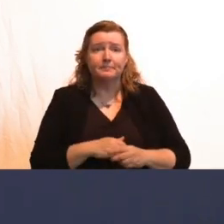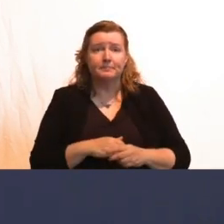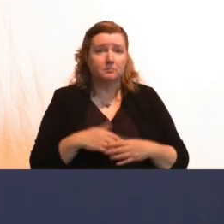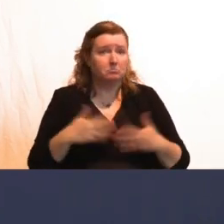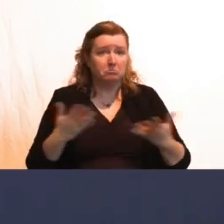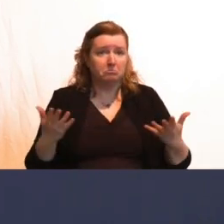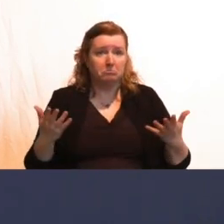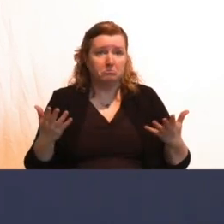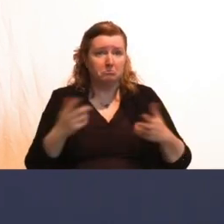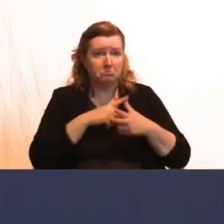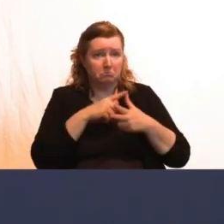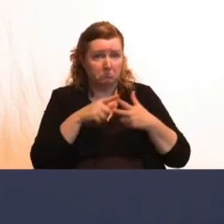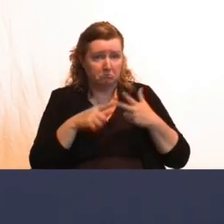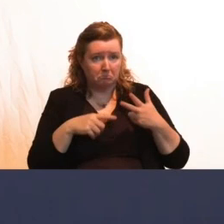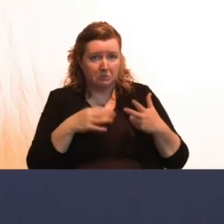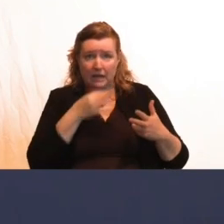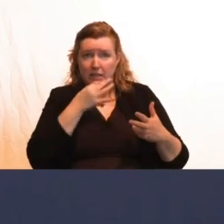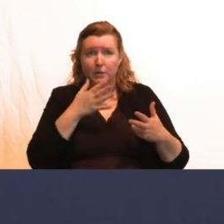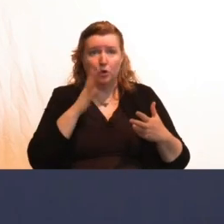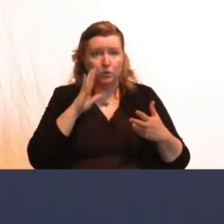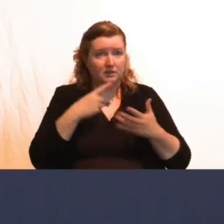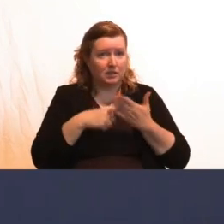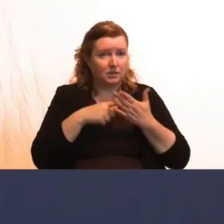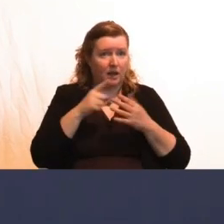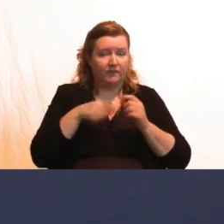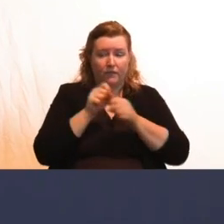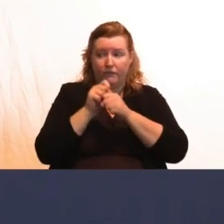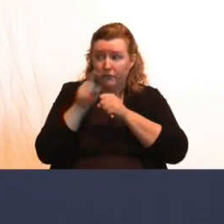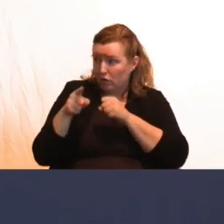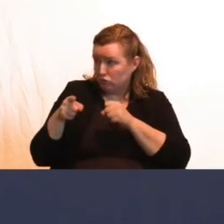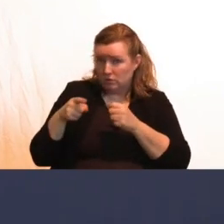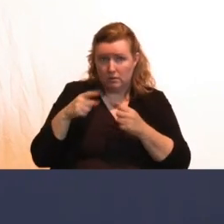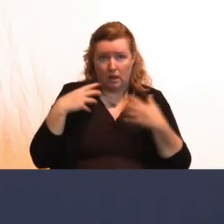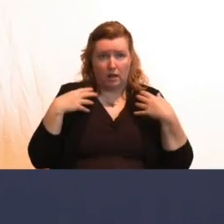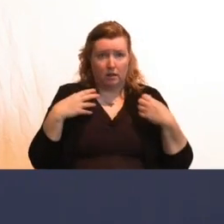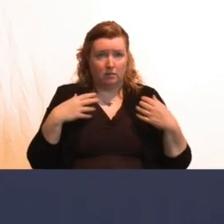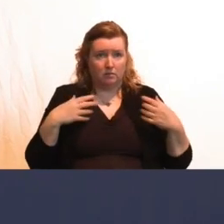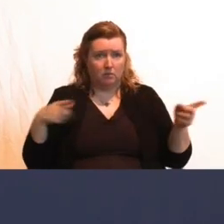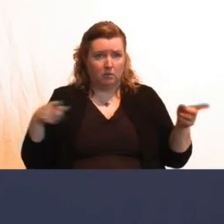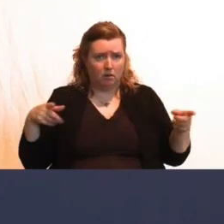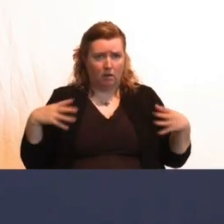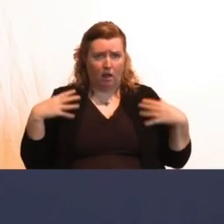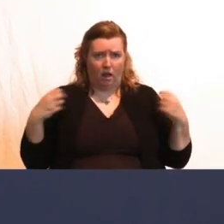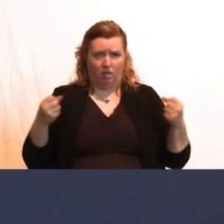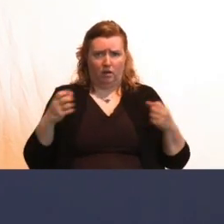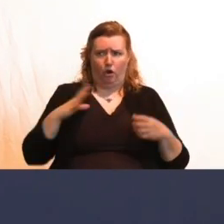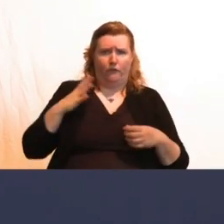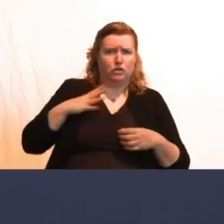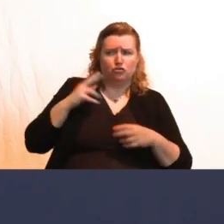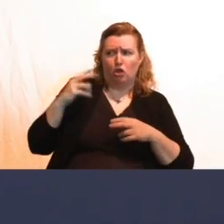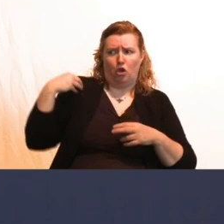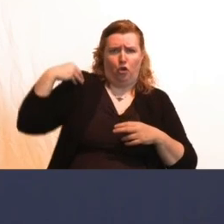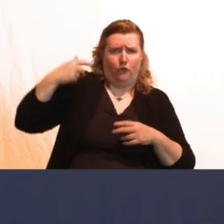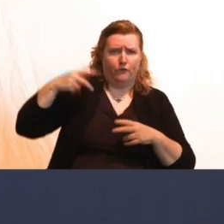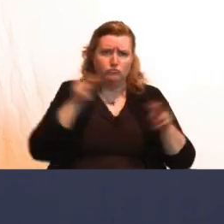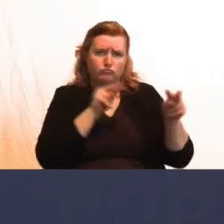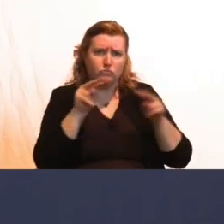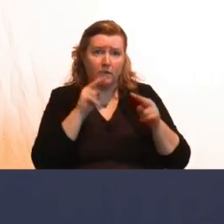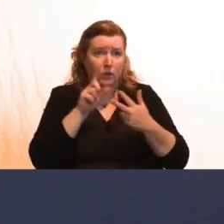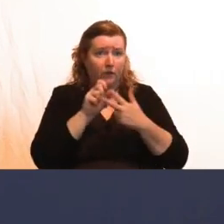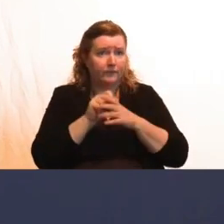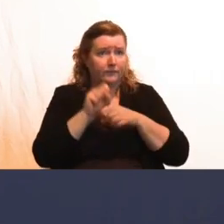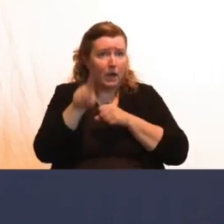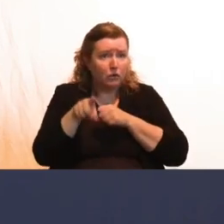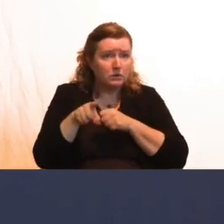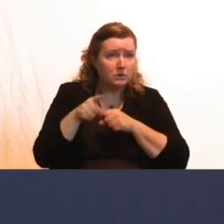keeping an eye out on, whether it's this variant or other potential variants. This one does not appear to be any more lethal than